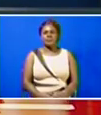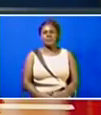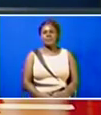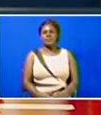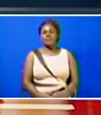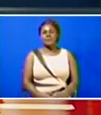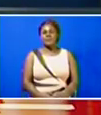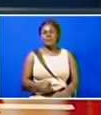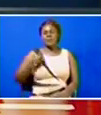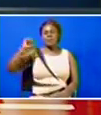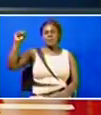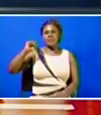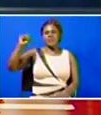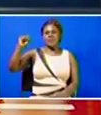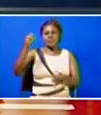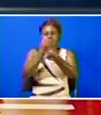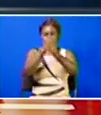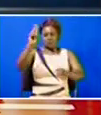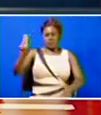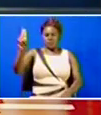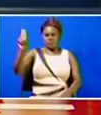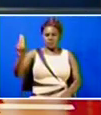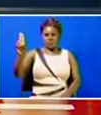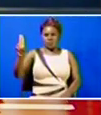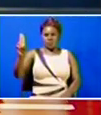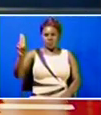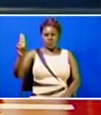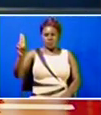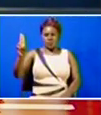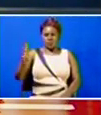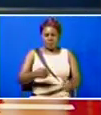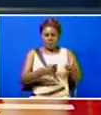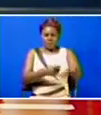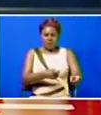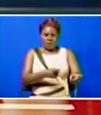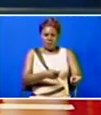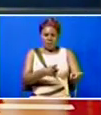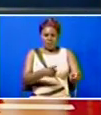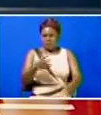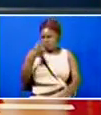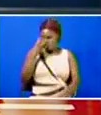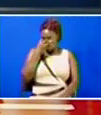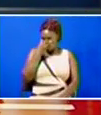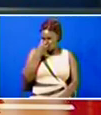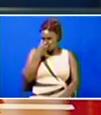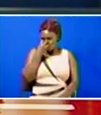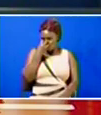And to some politics now, and President Uhuru Kenyatta has taken a swipe at his deputy president, William Ruto,